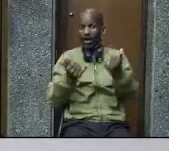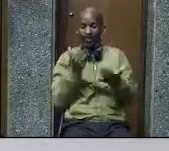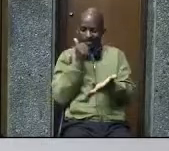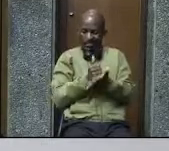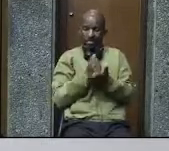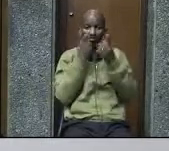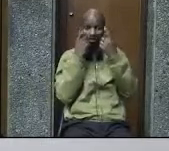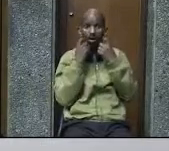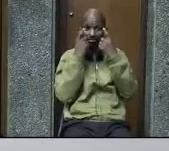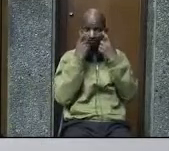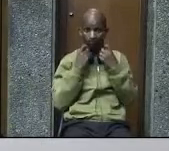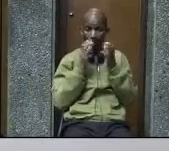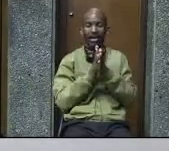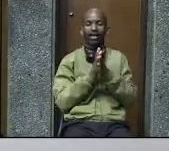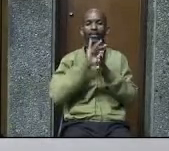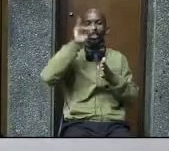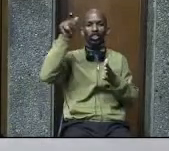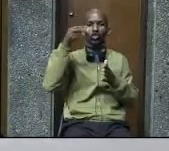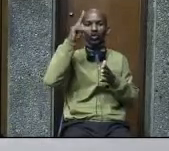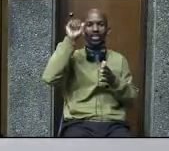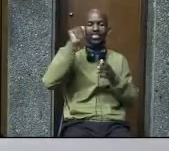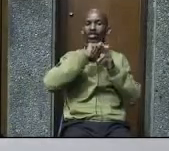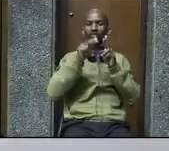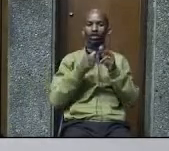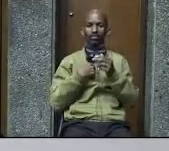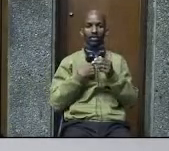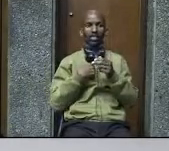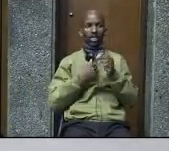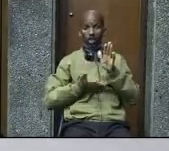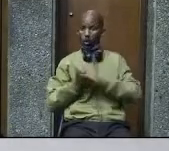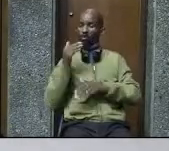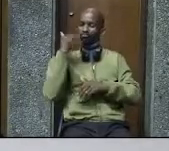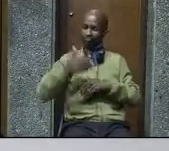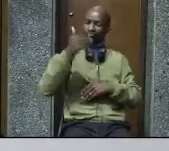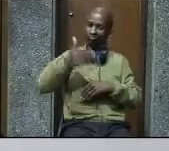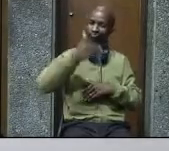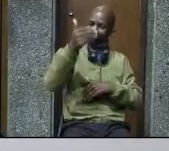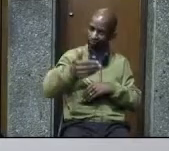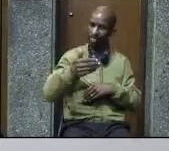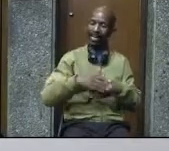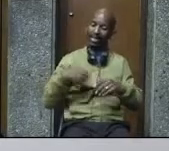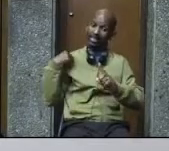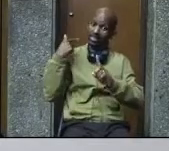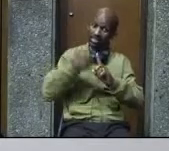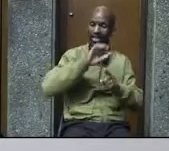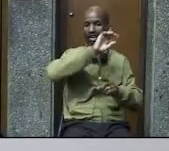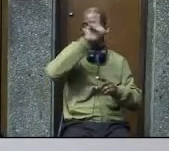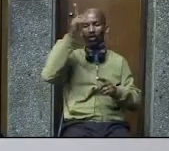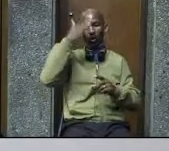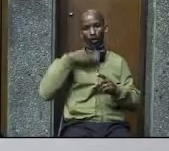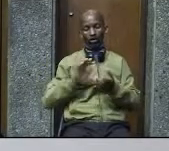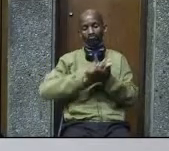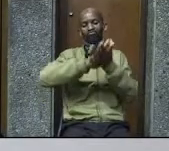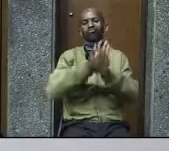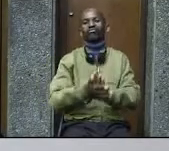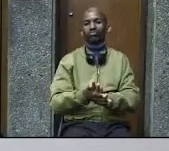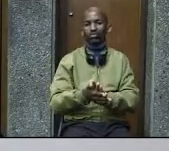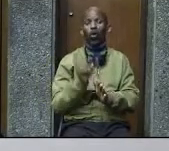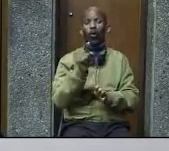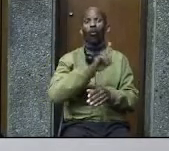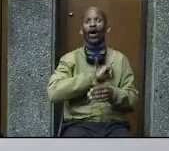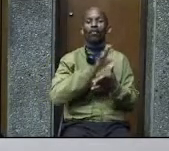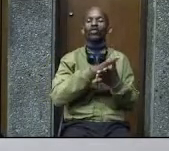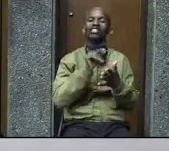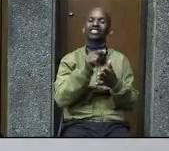seated crying. And Julius Malema did not hold back. He went on and on to a point on that Telkota Nabatau Tuber. Because this is